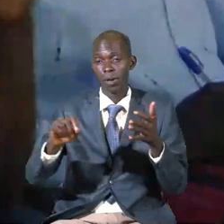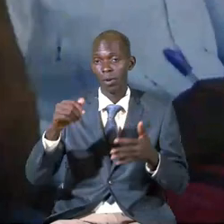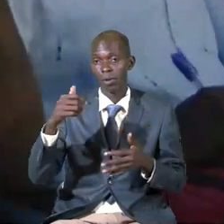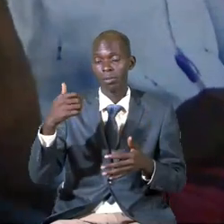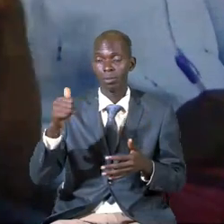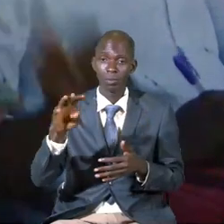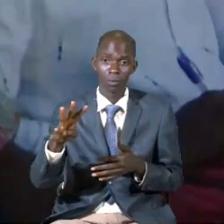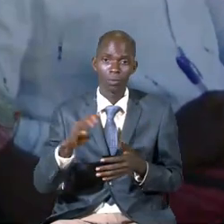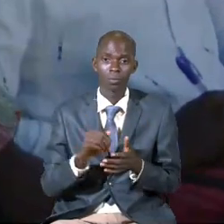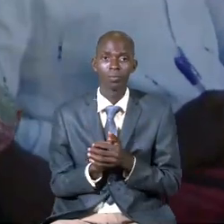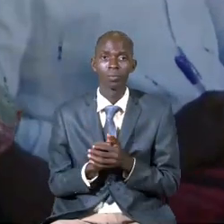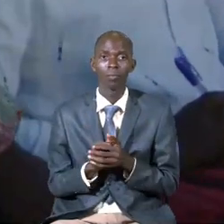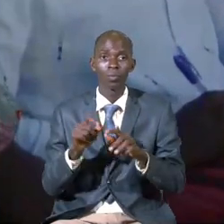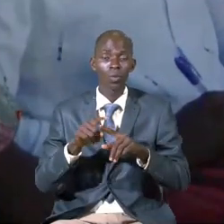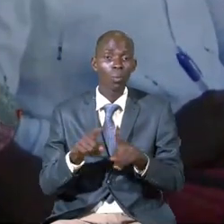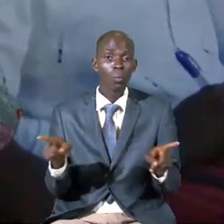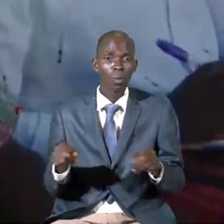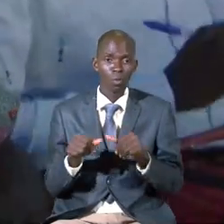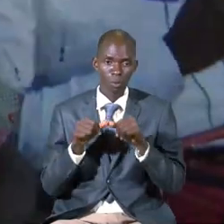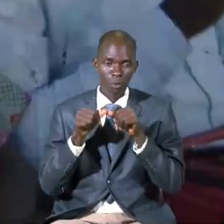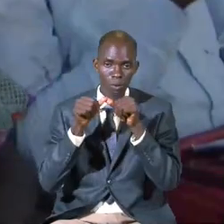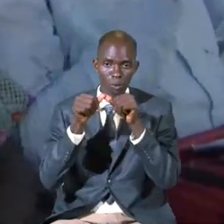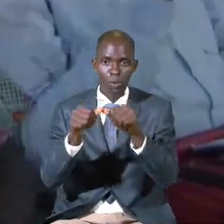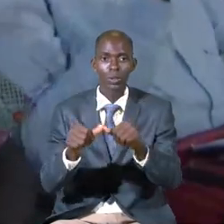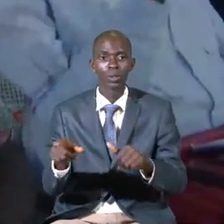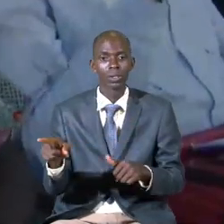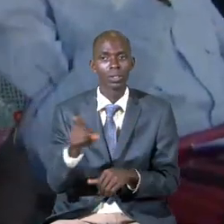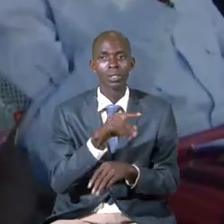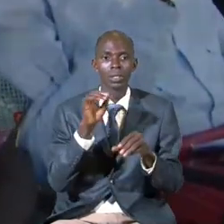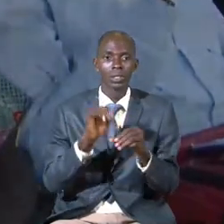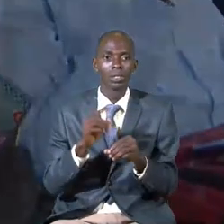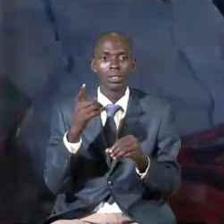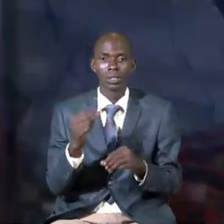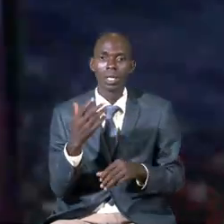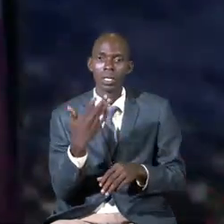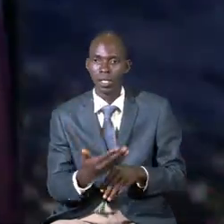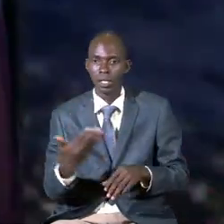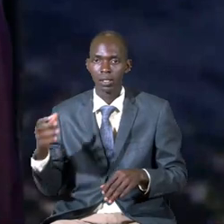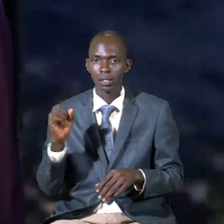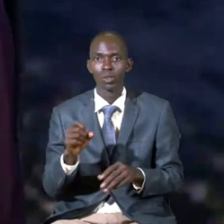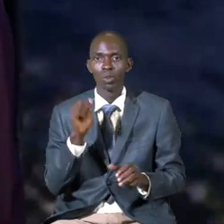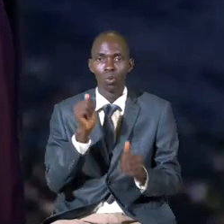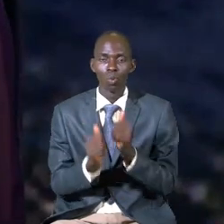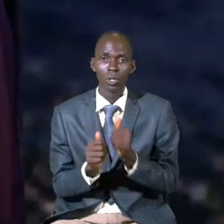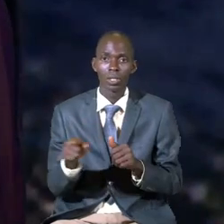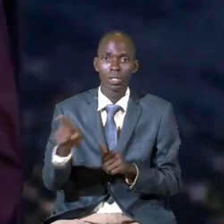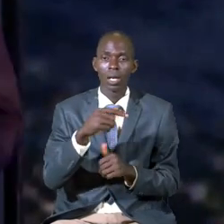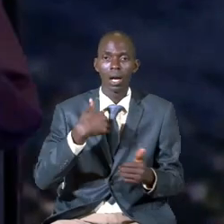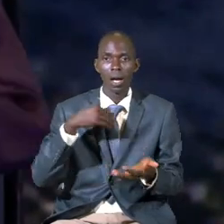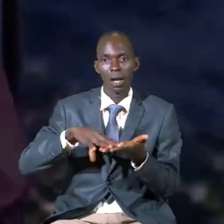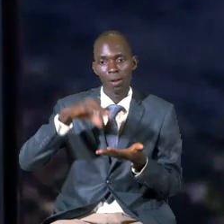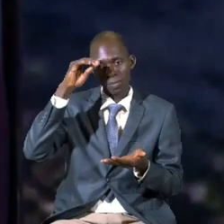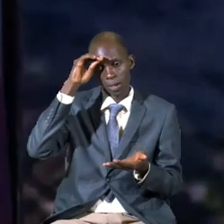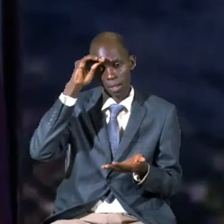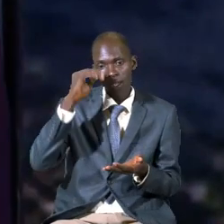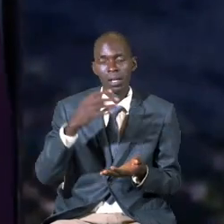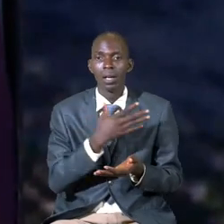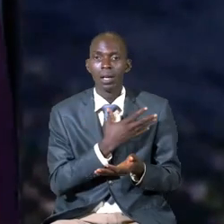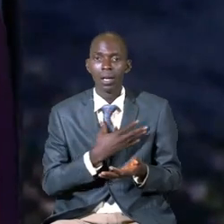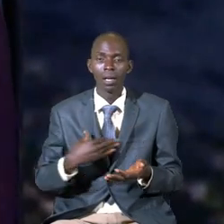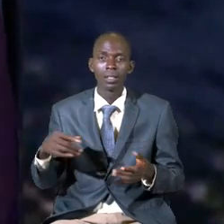but continue thou in the things which thou as lunch and as being a